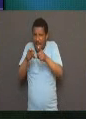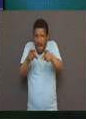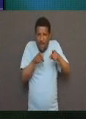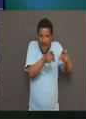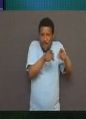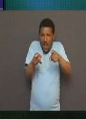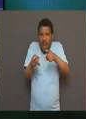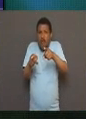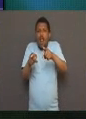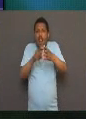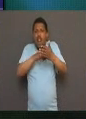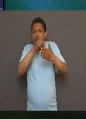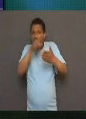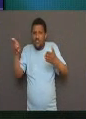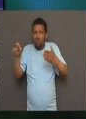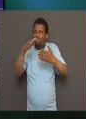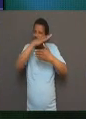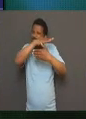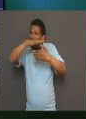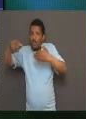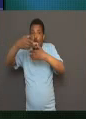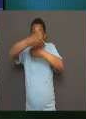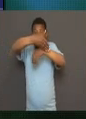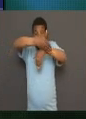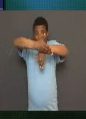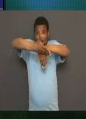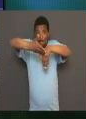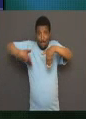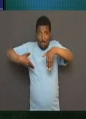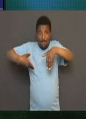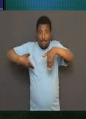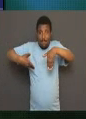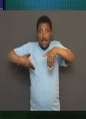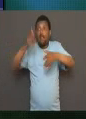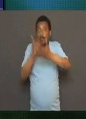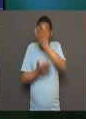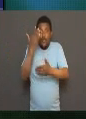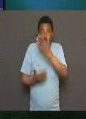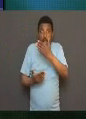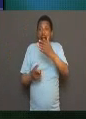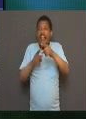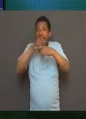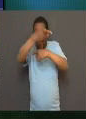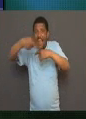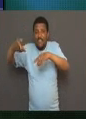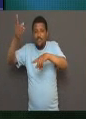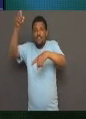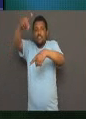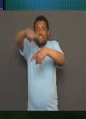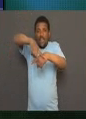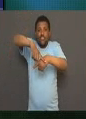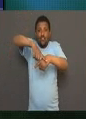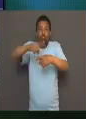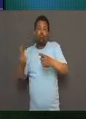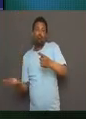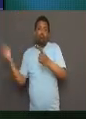the equator, and as we discussed, the lines tangent to the